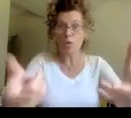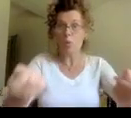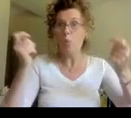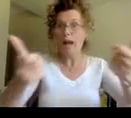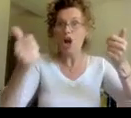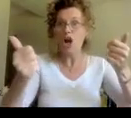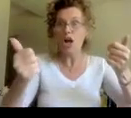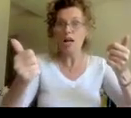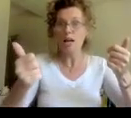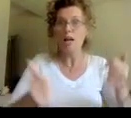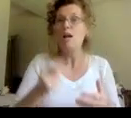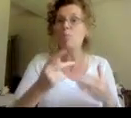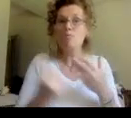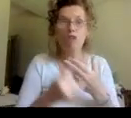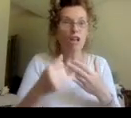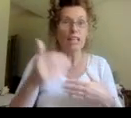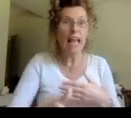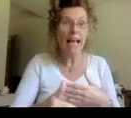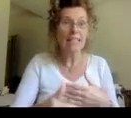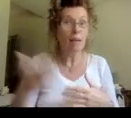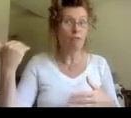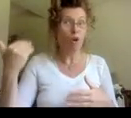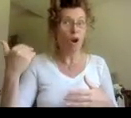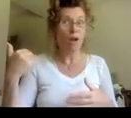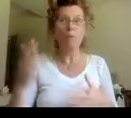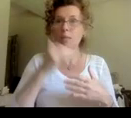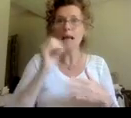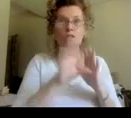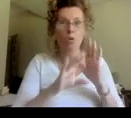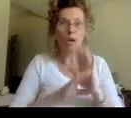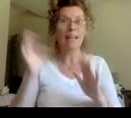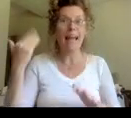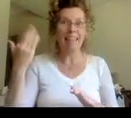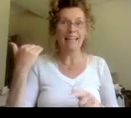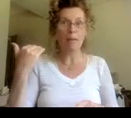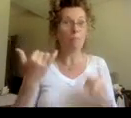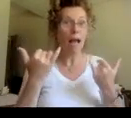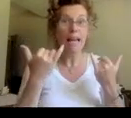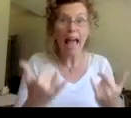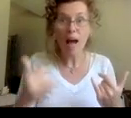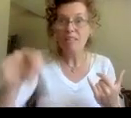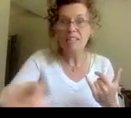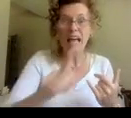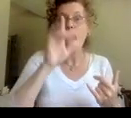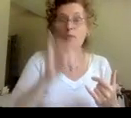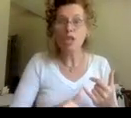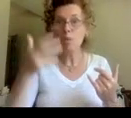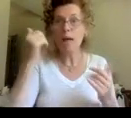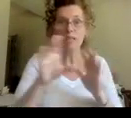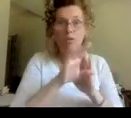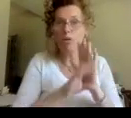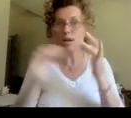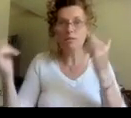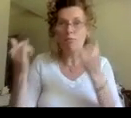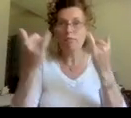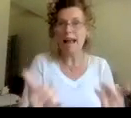that was called Project Next. It was the best course we could create at that time. Yeah. Right? This isn't what we created now is just the best absolute course we could create at this time.